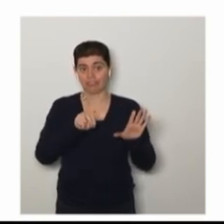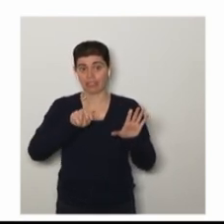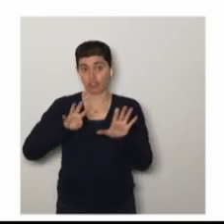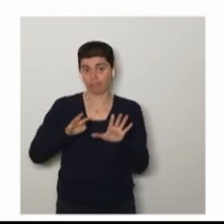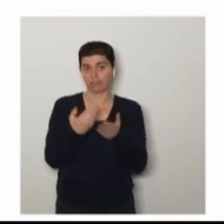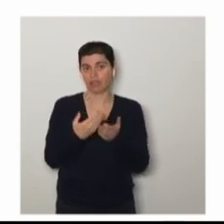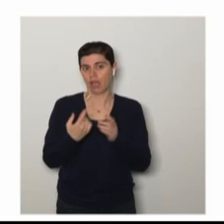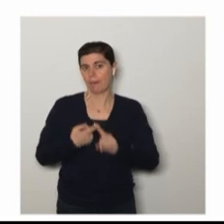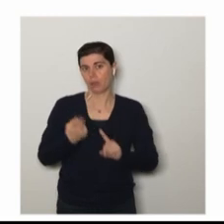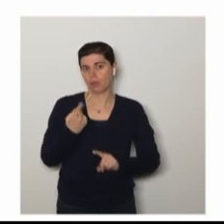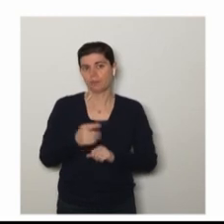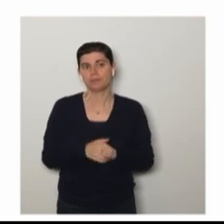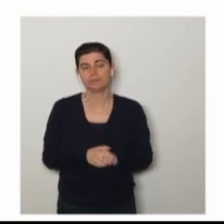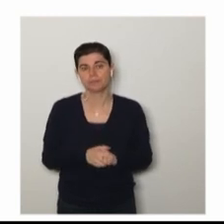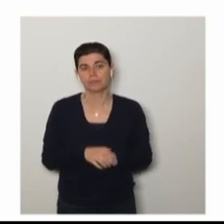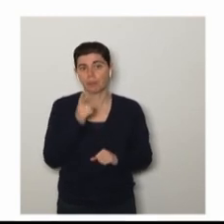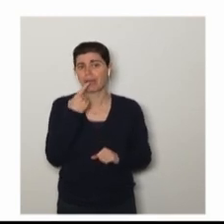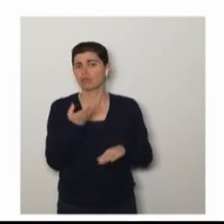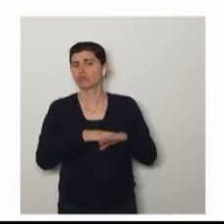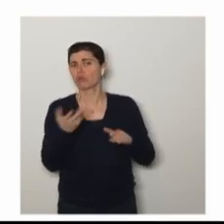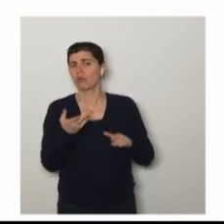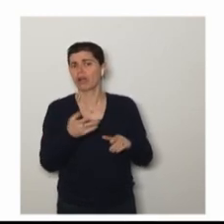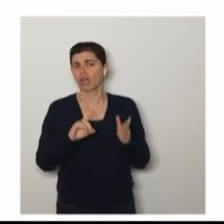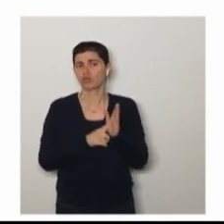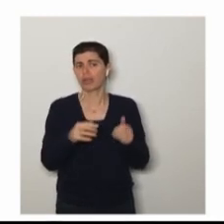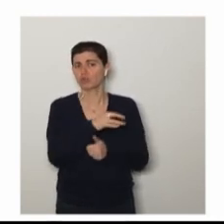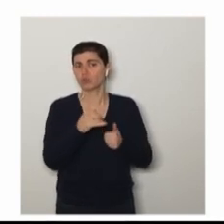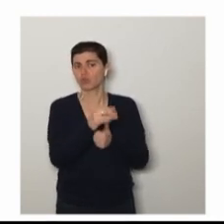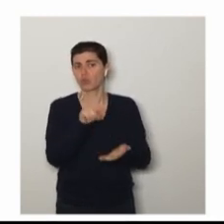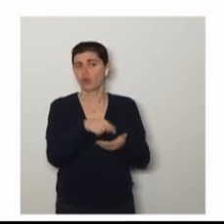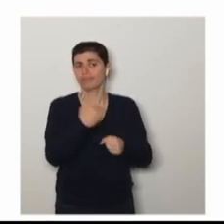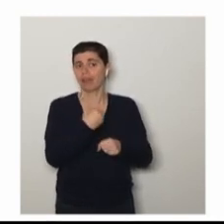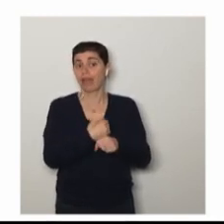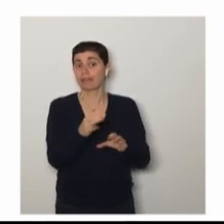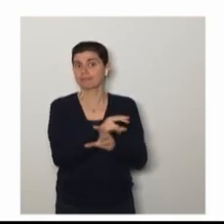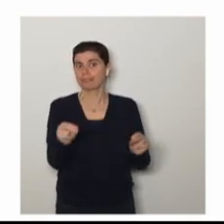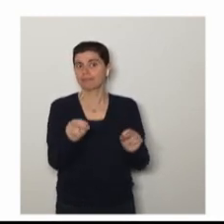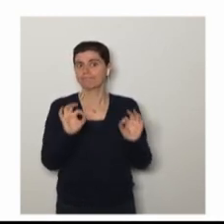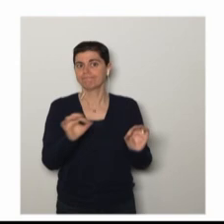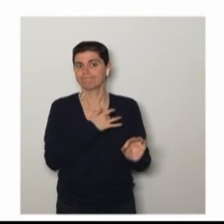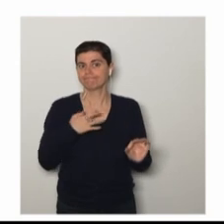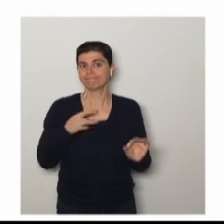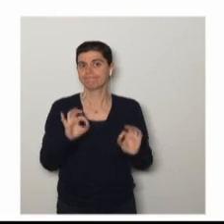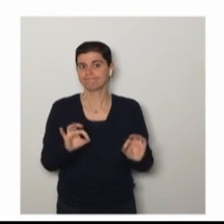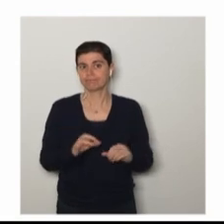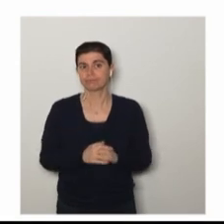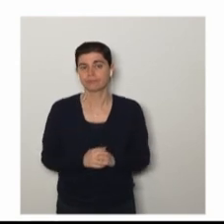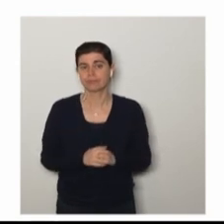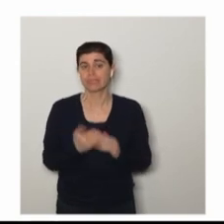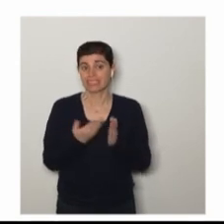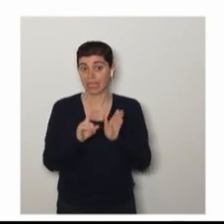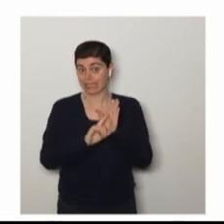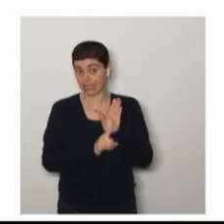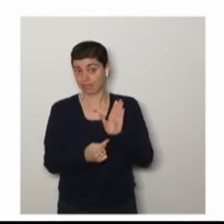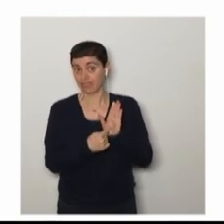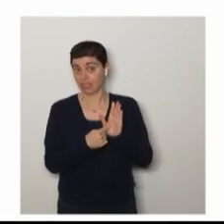workplaces, social rights in the workplaces, and it's still a very important one, and I still teach my students about that. So